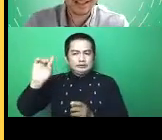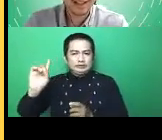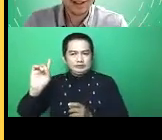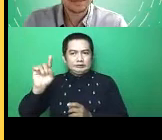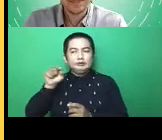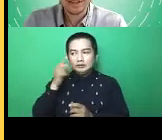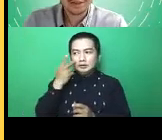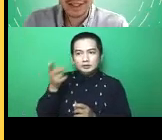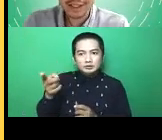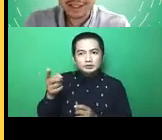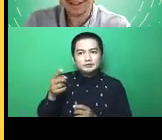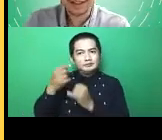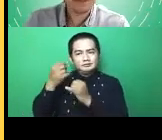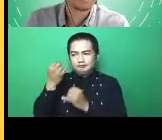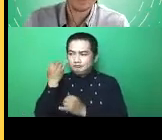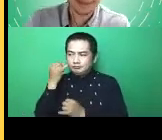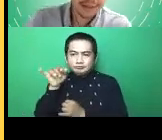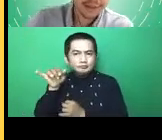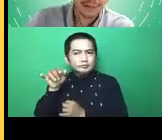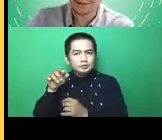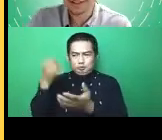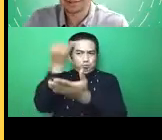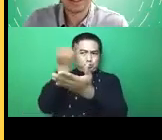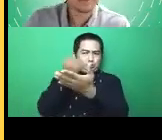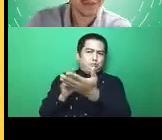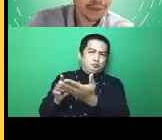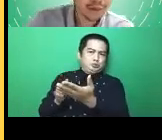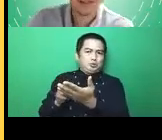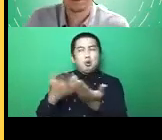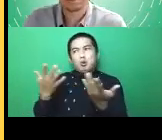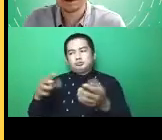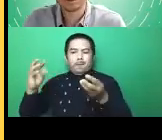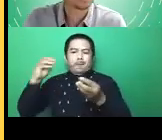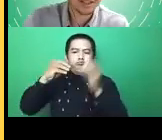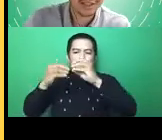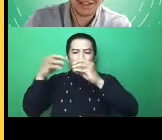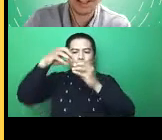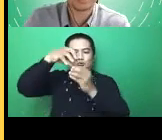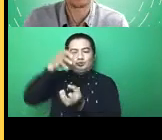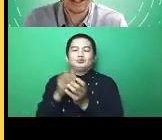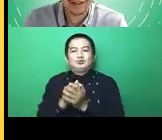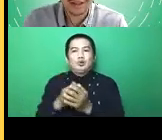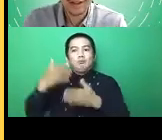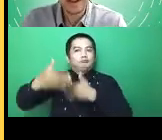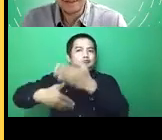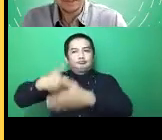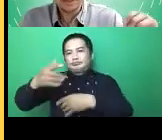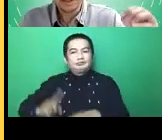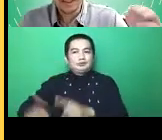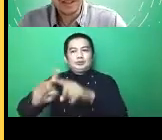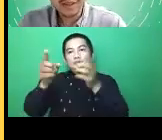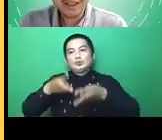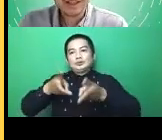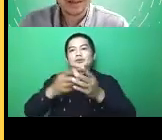these, the usual idea is that, no, these were painted, or these were assembled, or they were post-processed in some way.